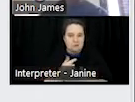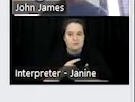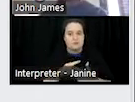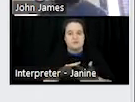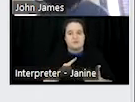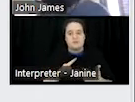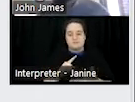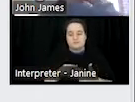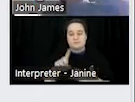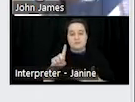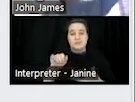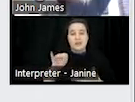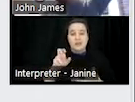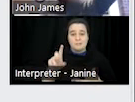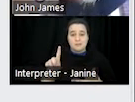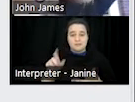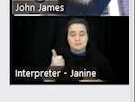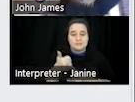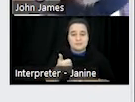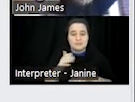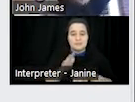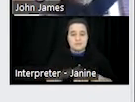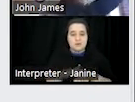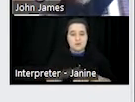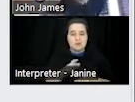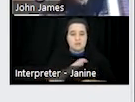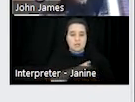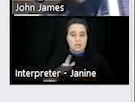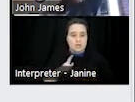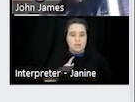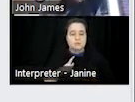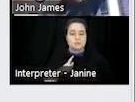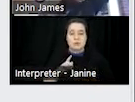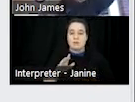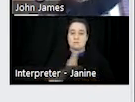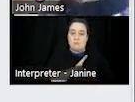board of Tennessee, appointed by Governor Bill Lee.